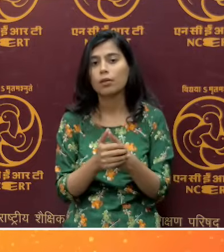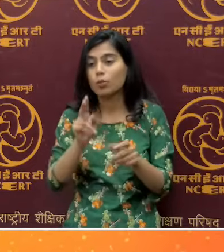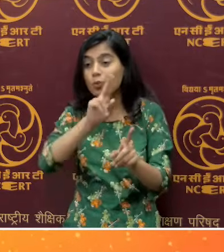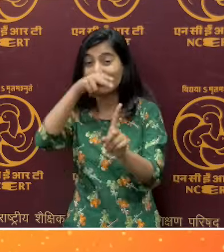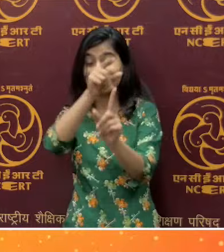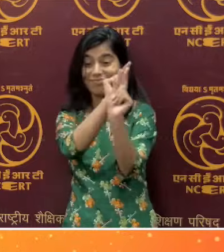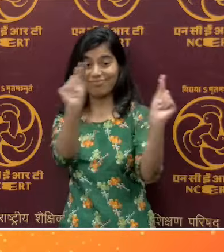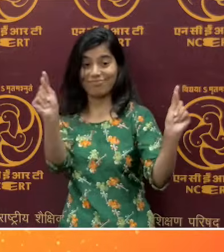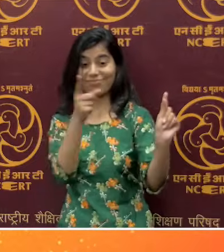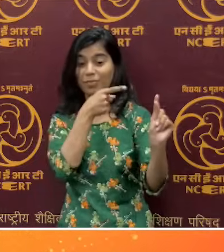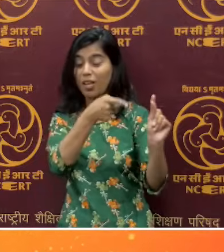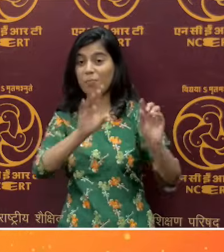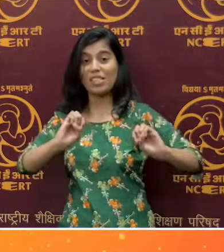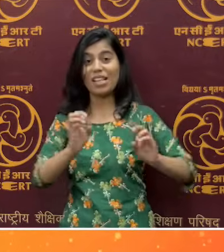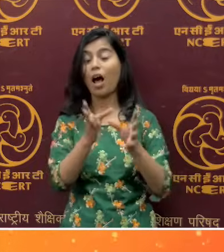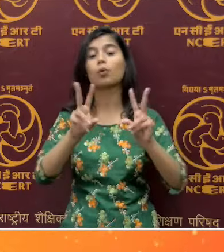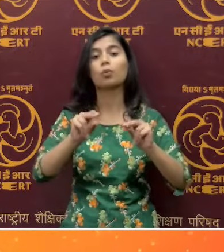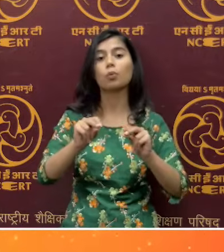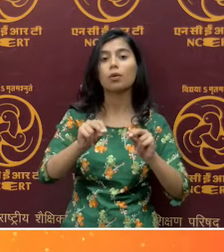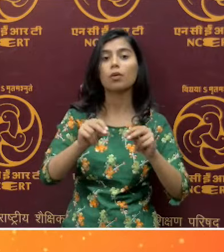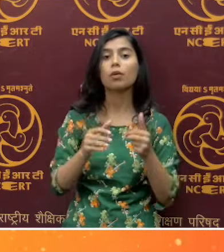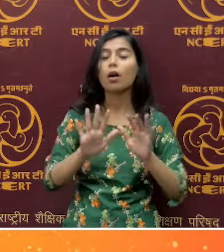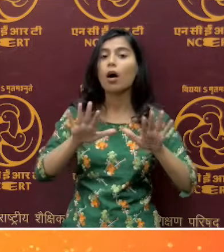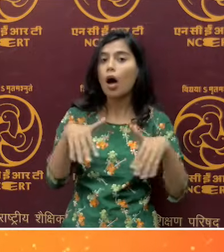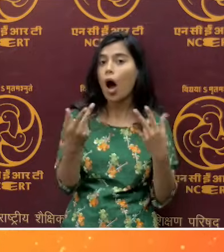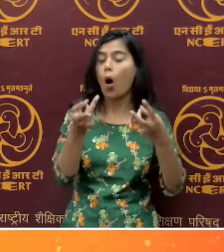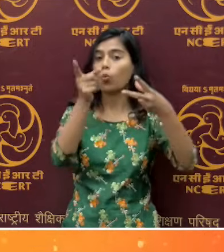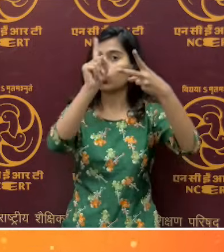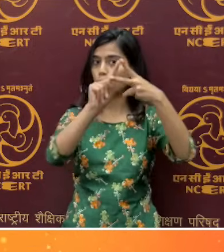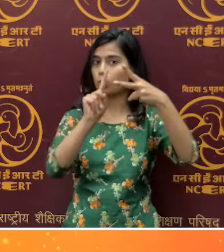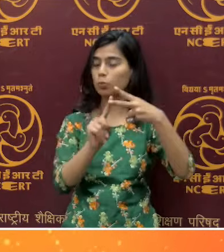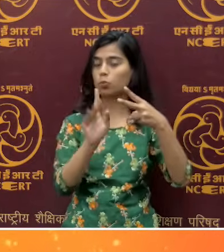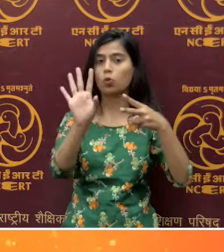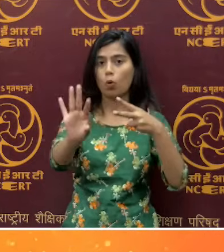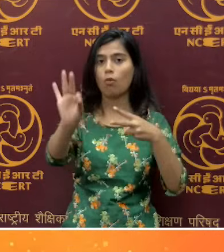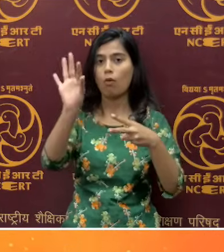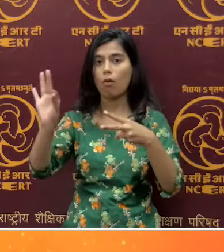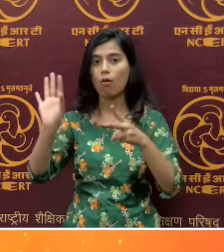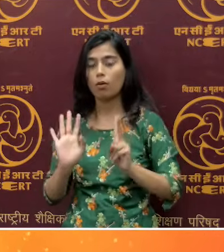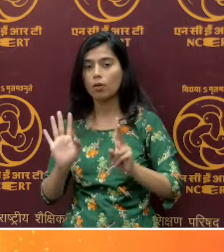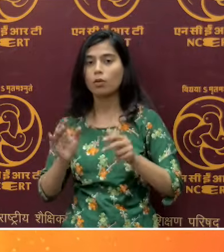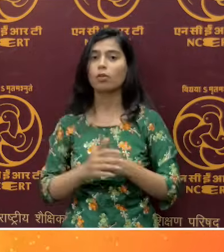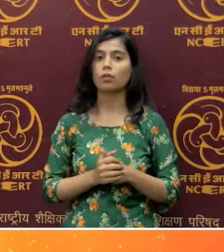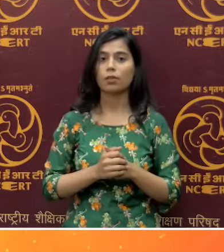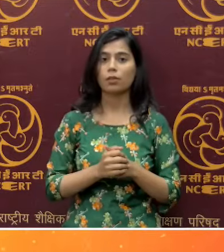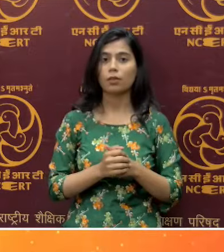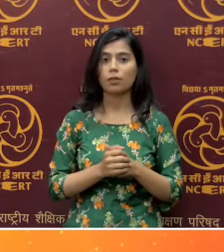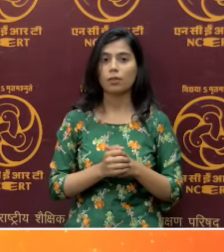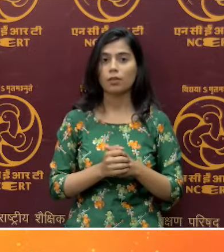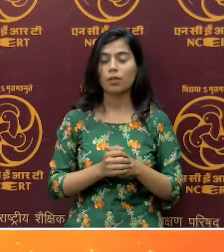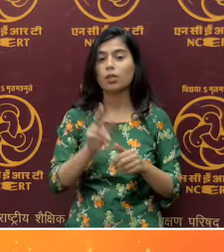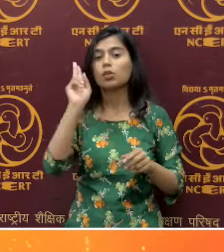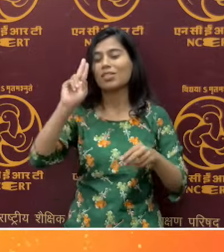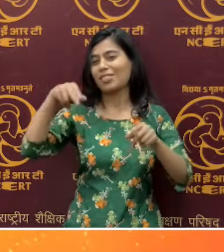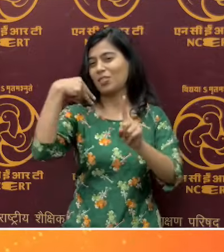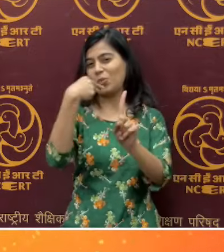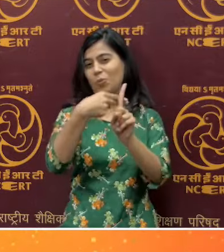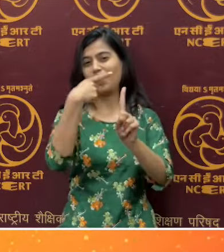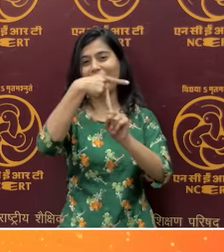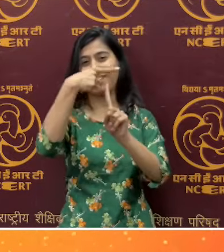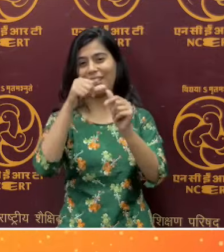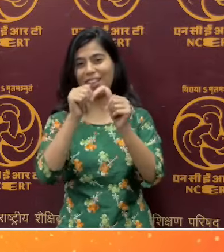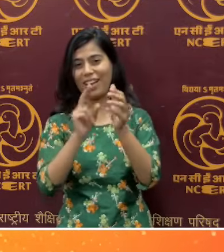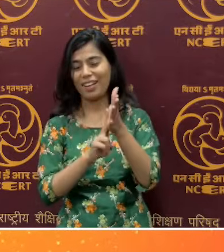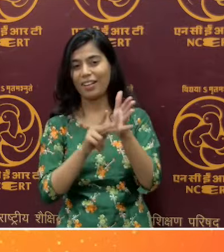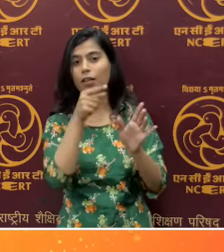yet. So in this we have 2 more options to work. That is, if a student name is Karan and I wanted to